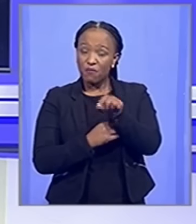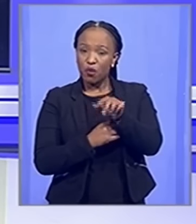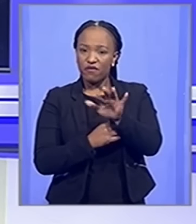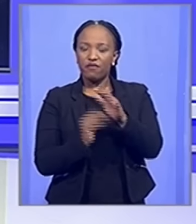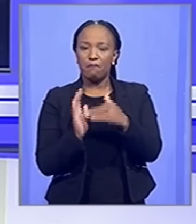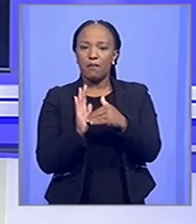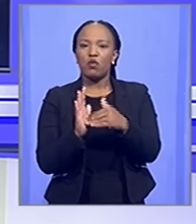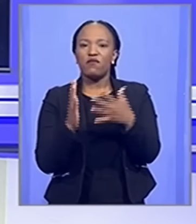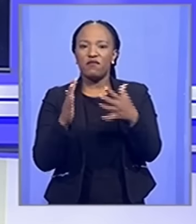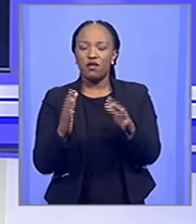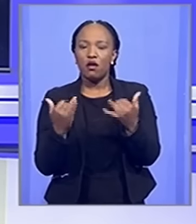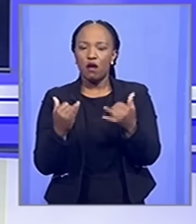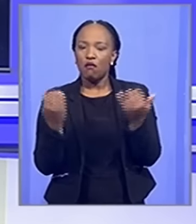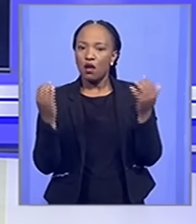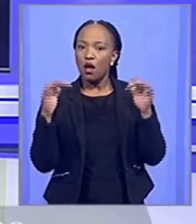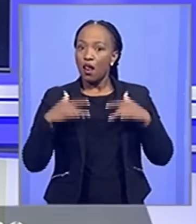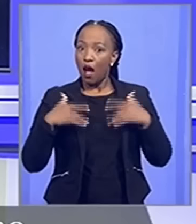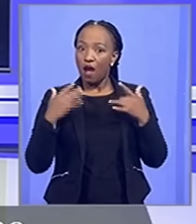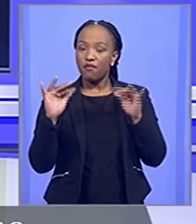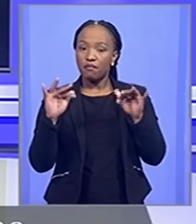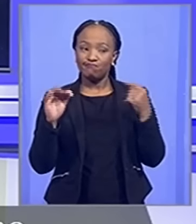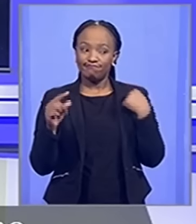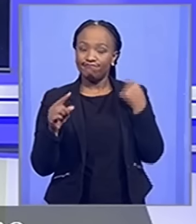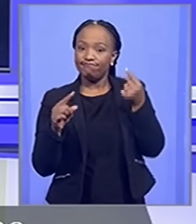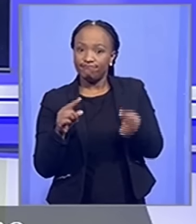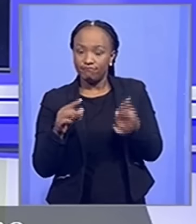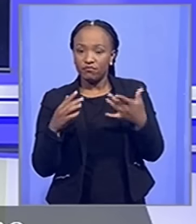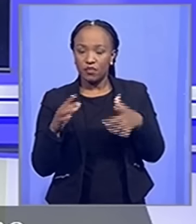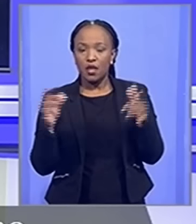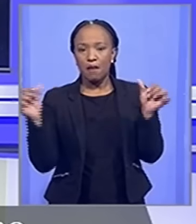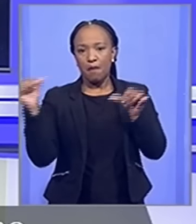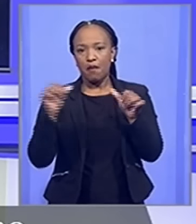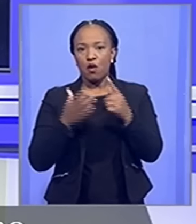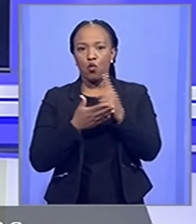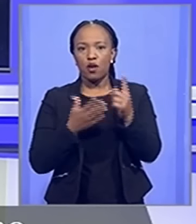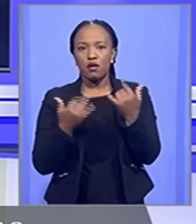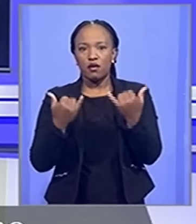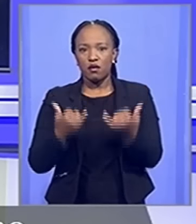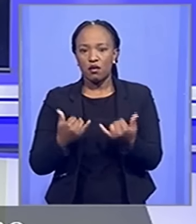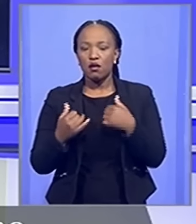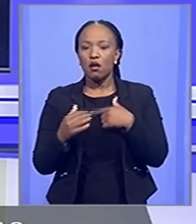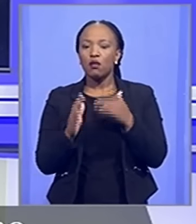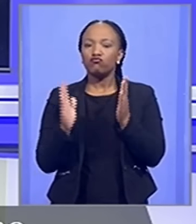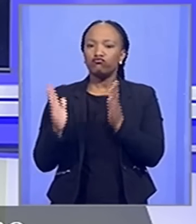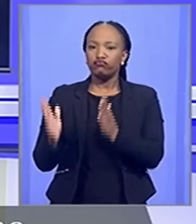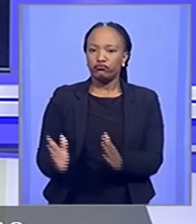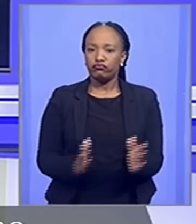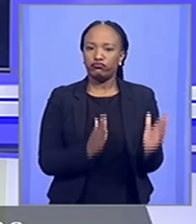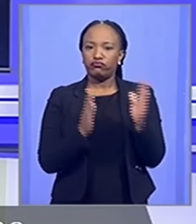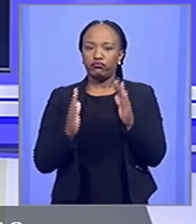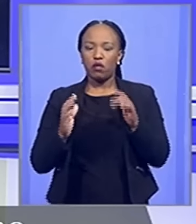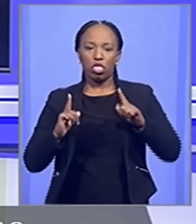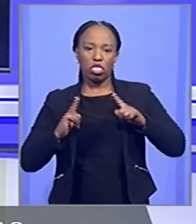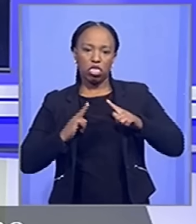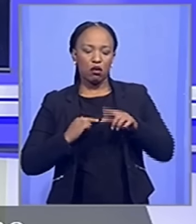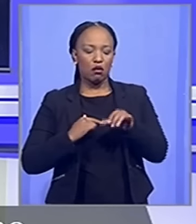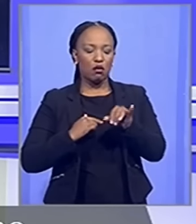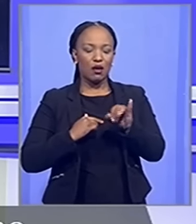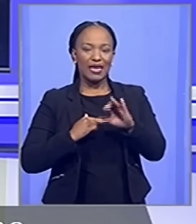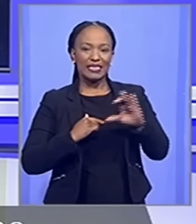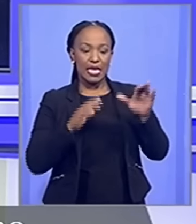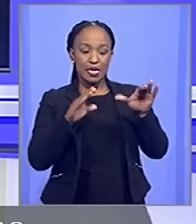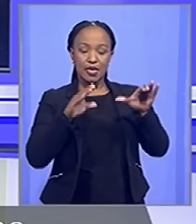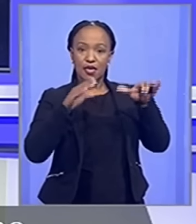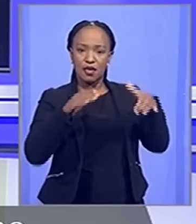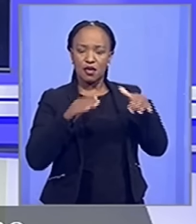ao a khutla mo bokhutlong jono jwa beke. Go utlwa go le gantsi ka ipaakanyo ya IEC malebana le ditlhopho